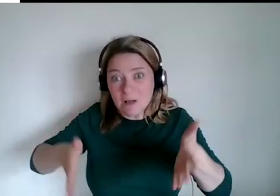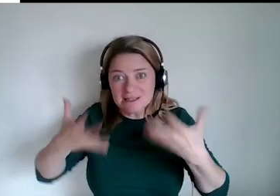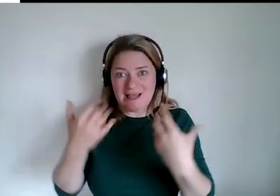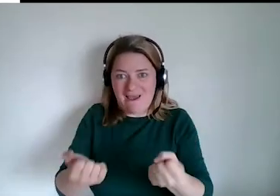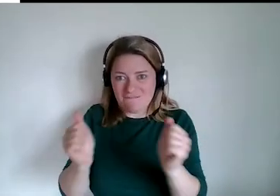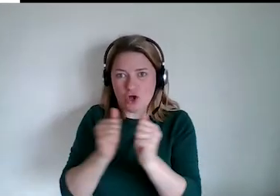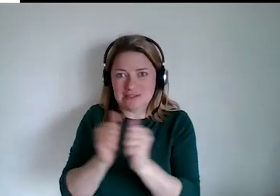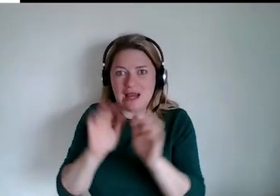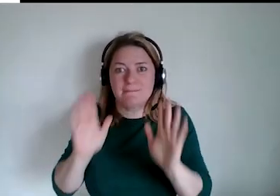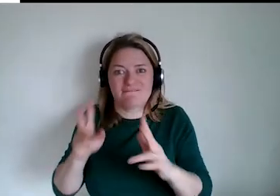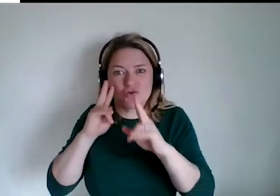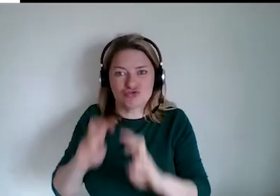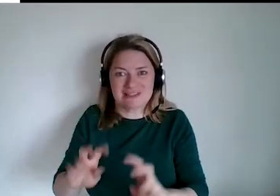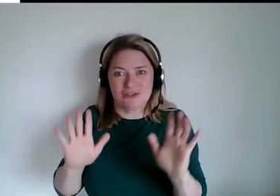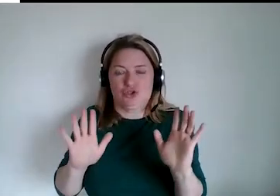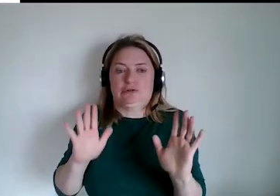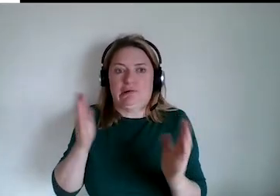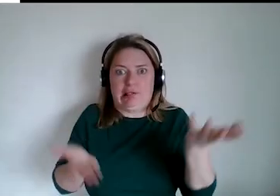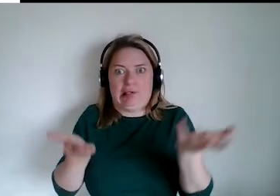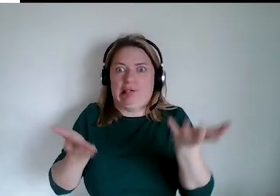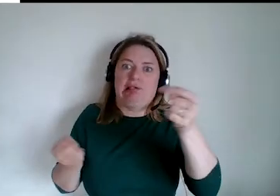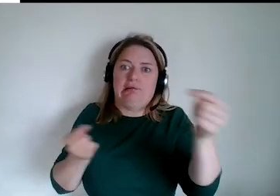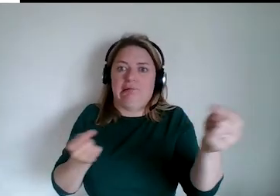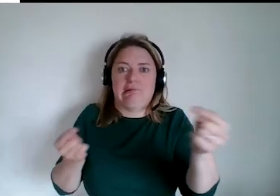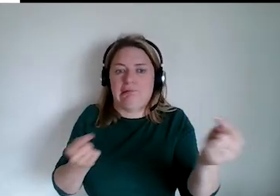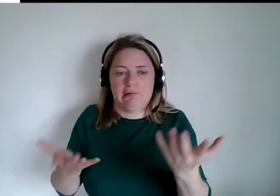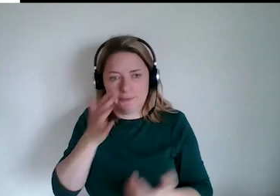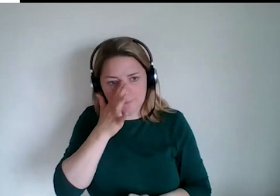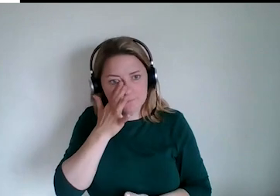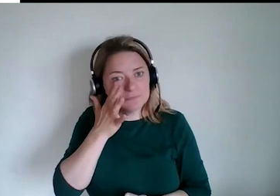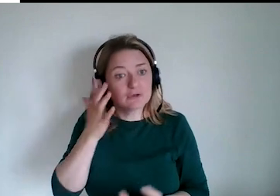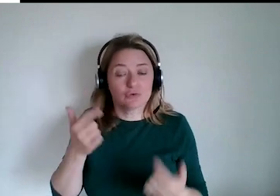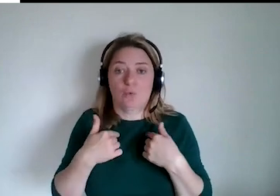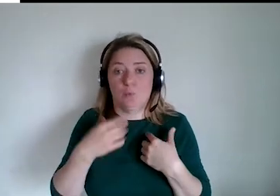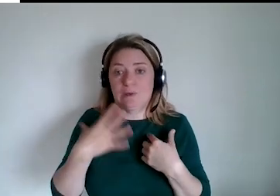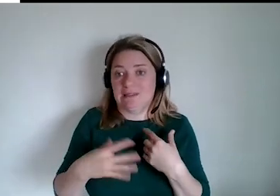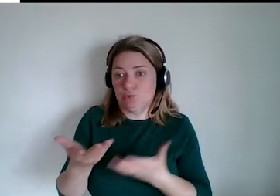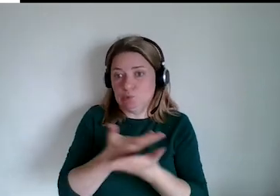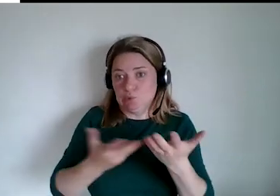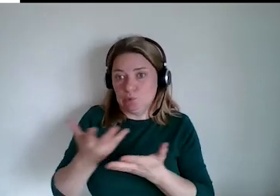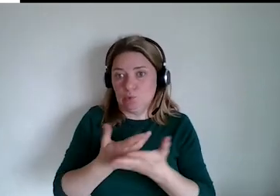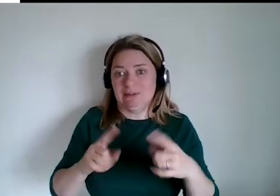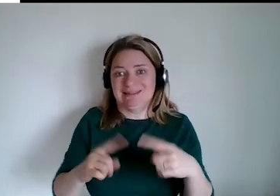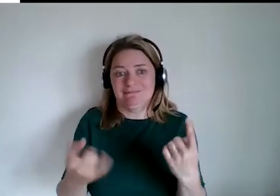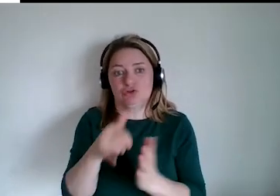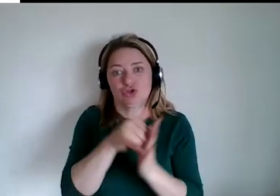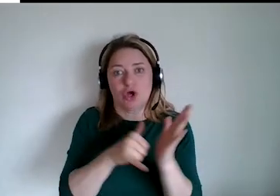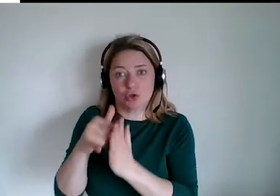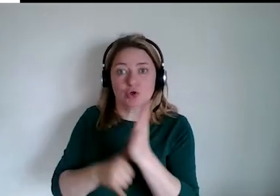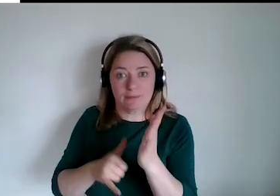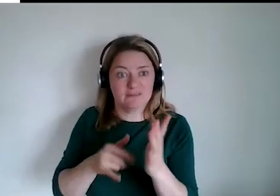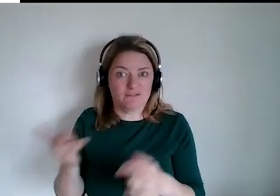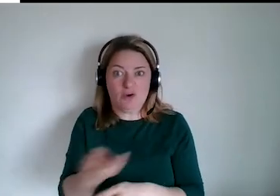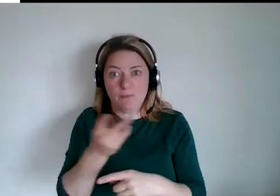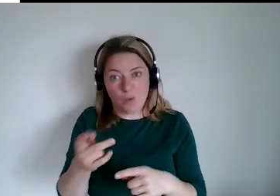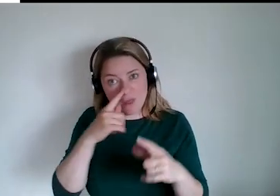story. Stop talking about it, stop doing it. So we have to negotiate documents that allow both to do what